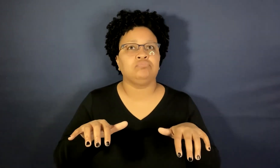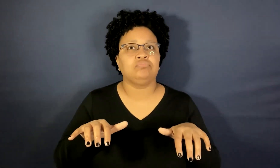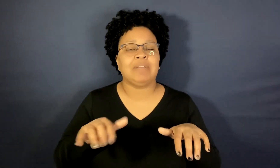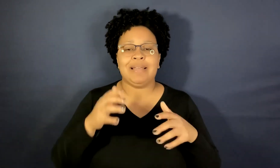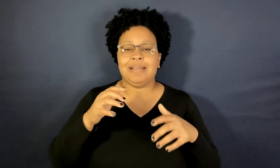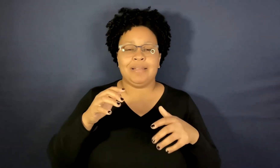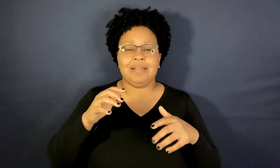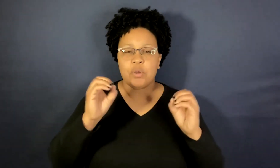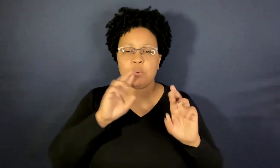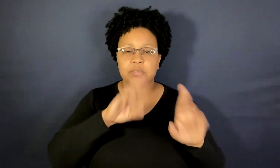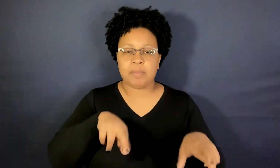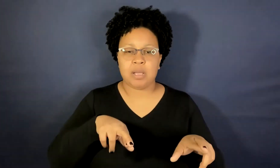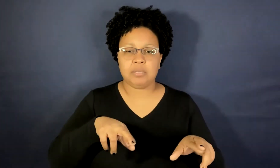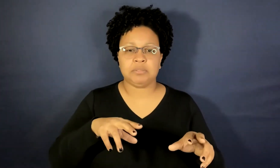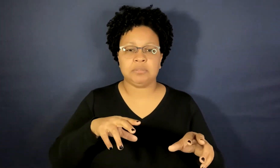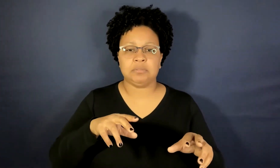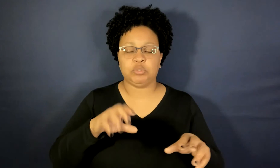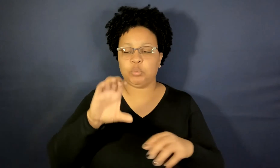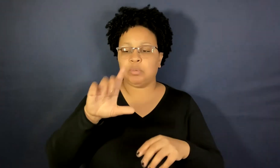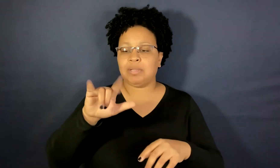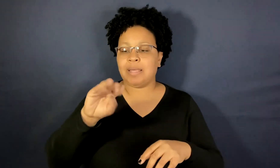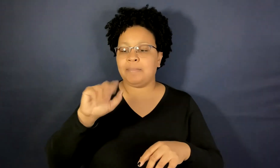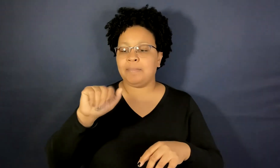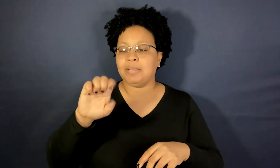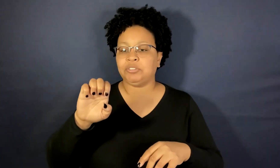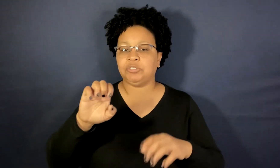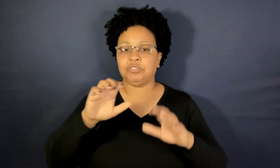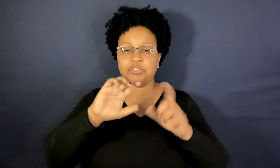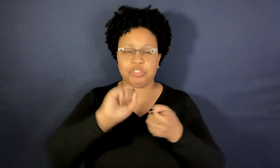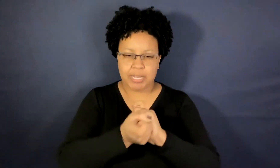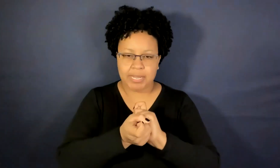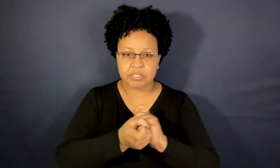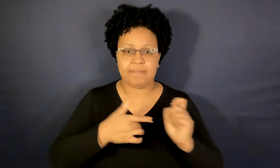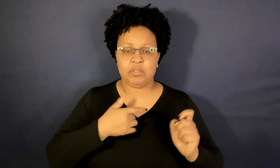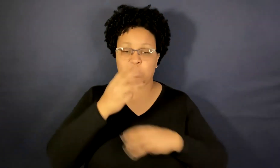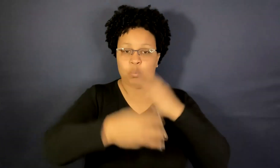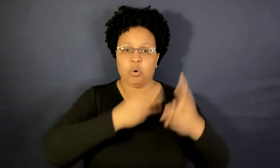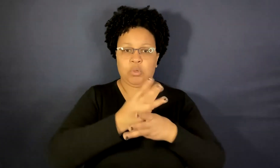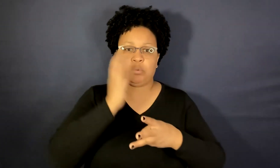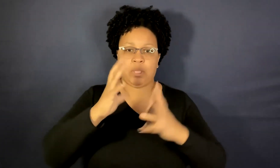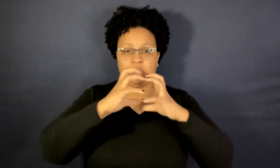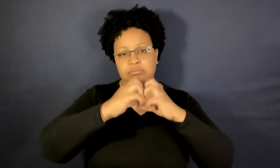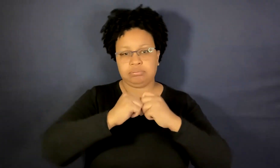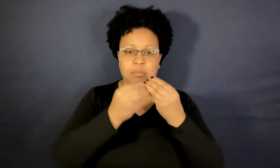like the world is going to end. We won't be able to raise kids. It's just going to be disasters, and it's overwhelming." So this individual is asking